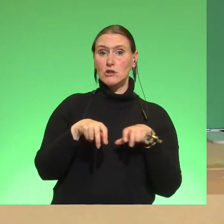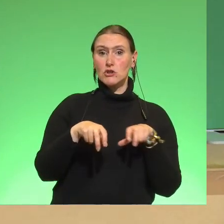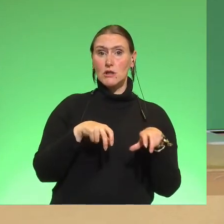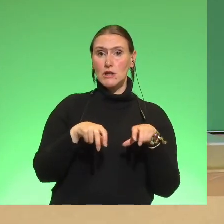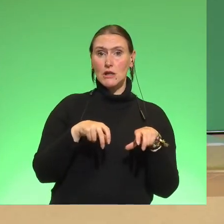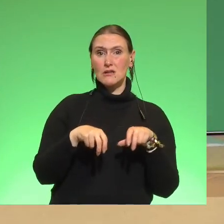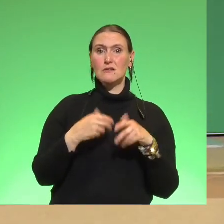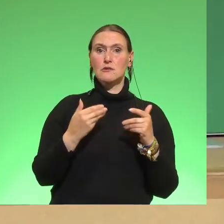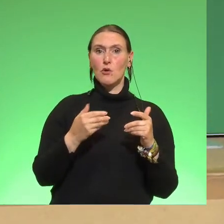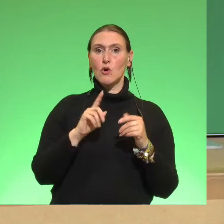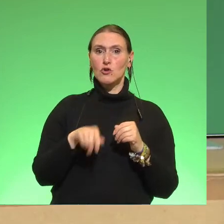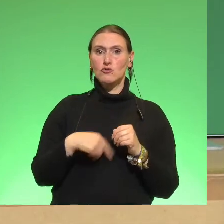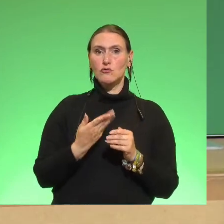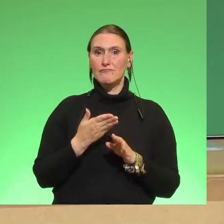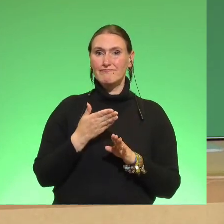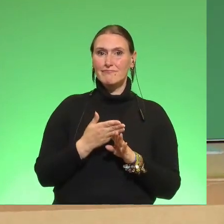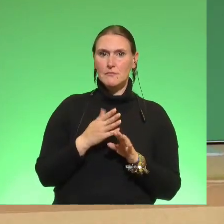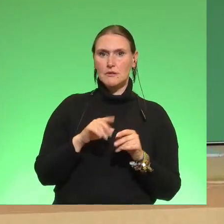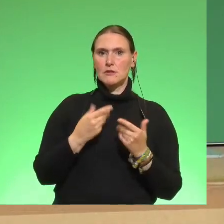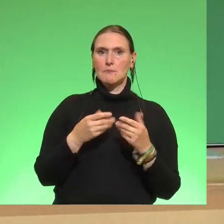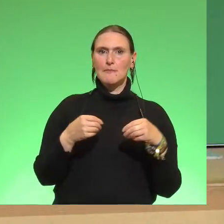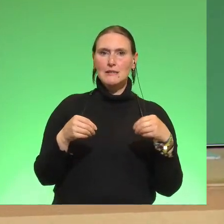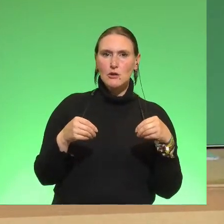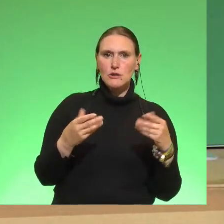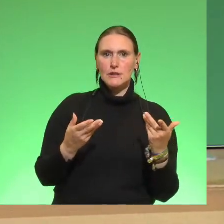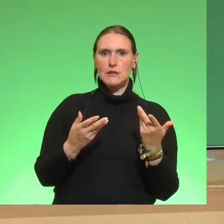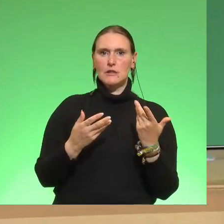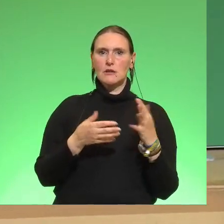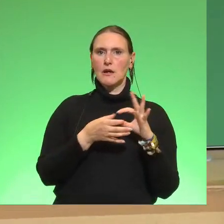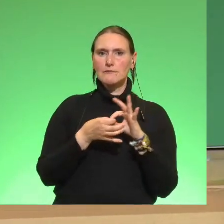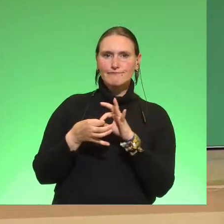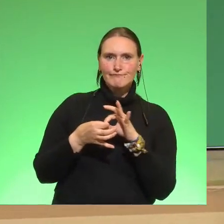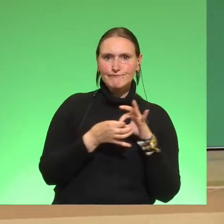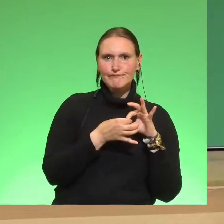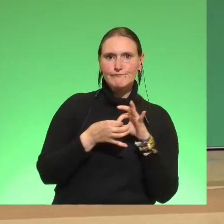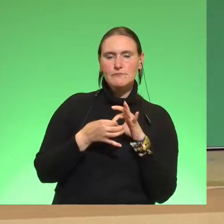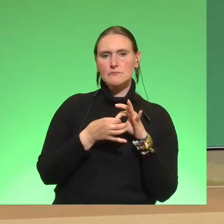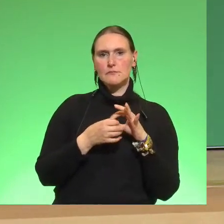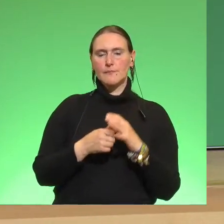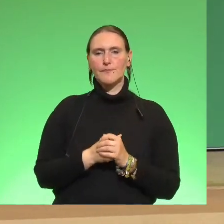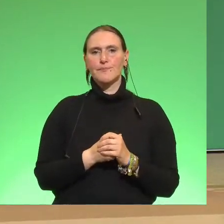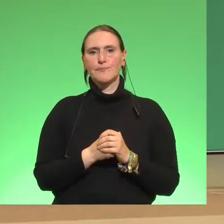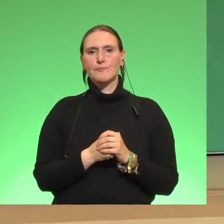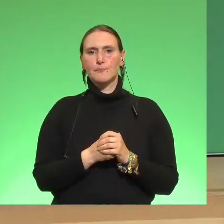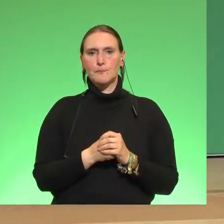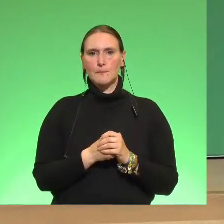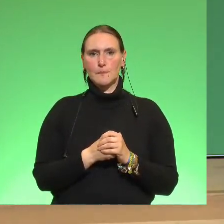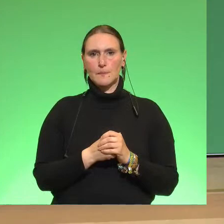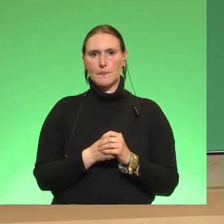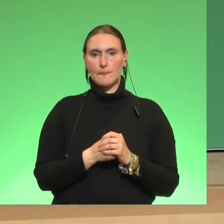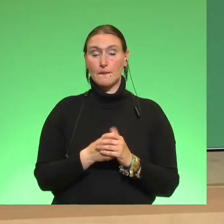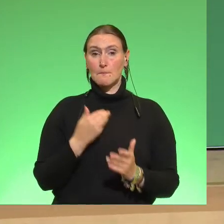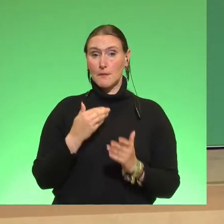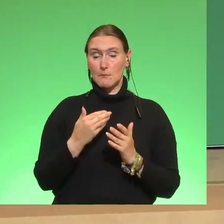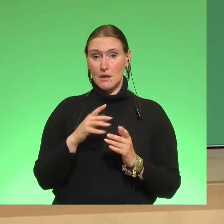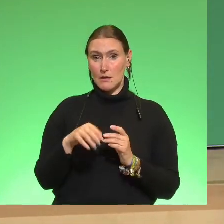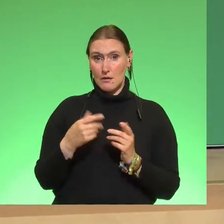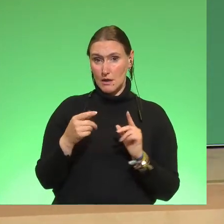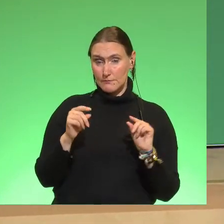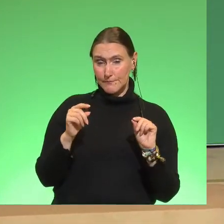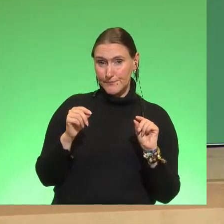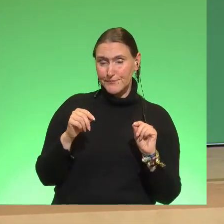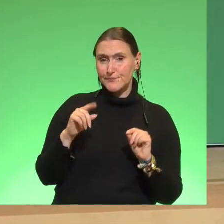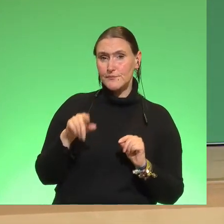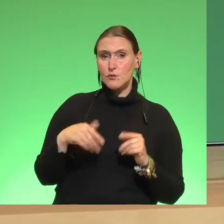and space, in the suspension of materiality and relationships. Maybe it means don't make those things that seemingly have a